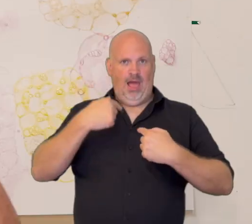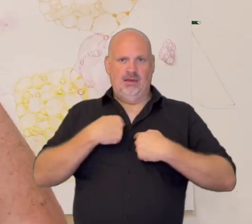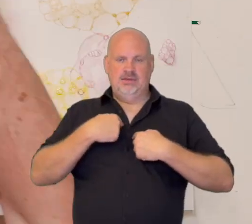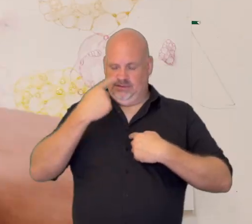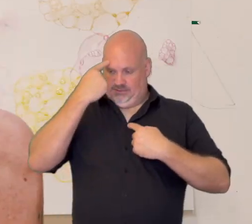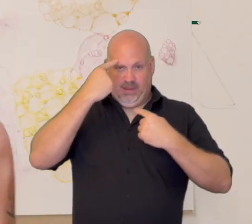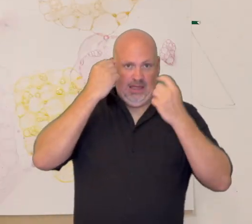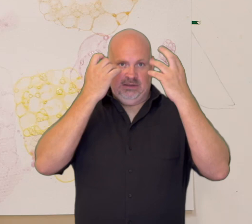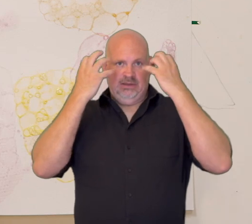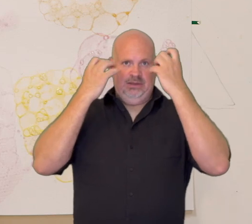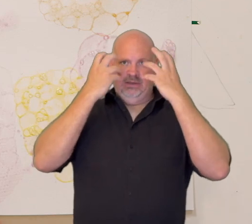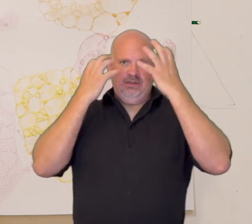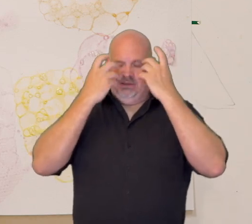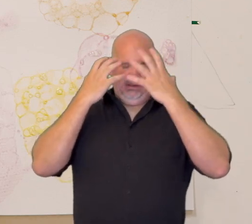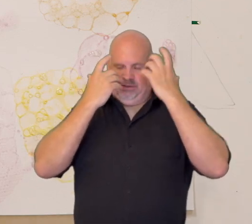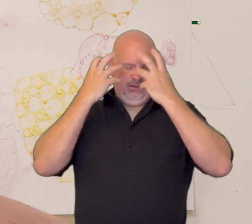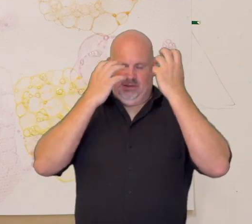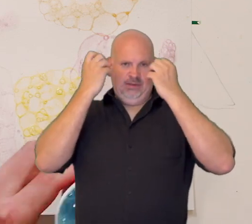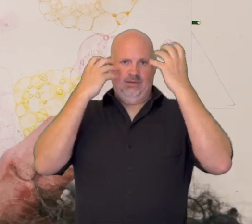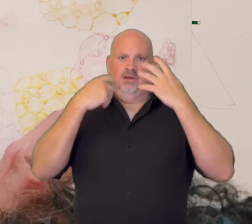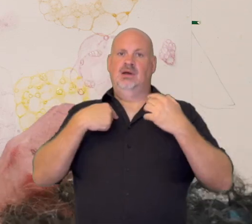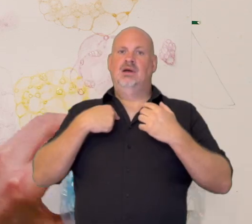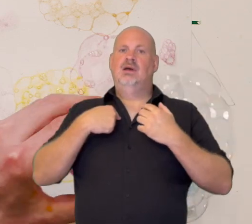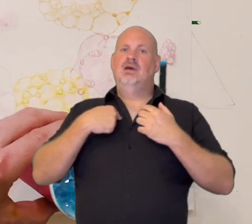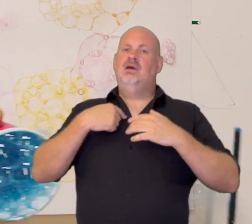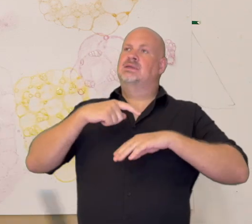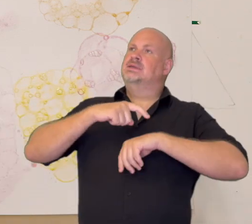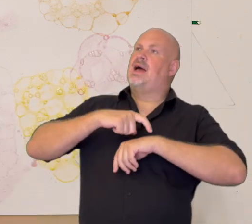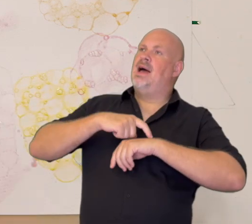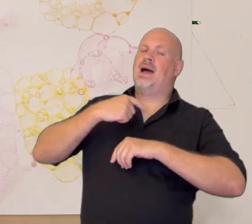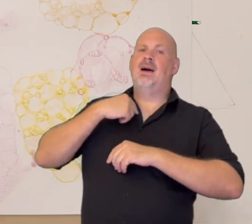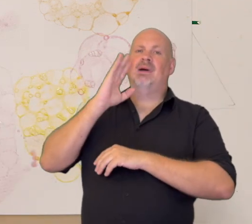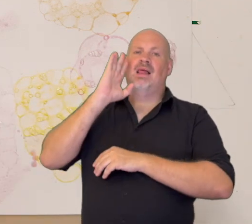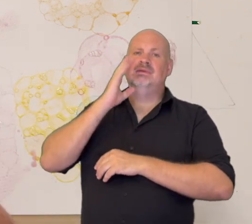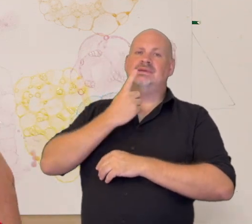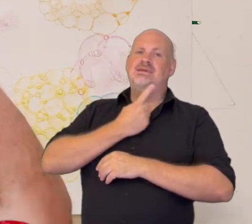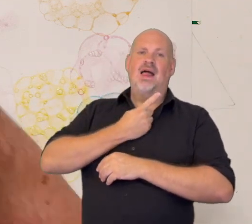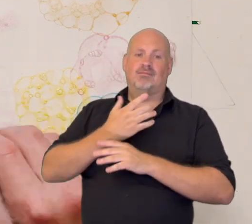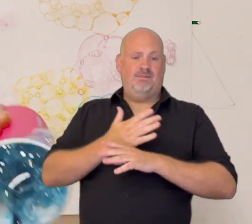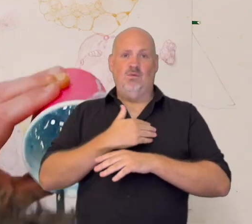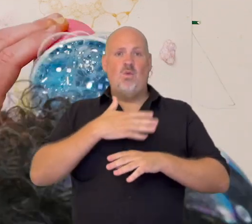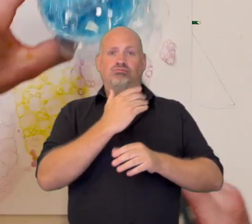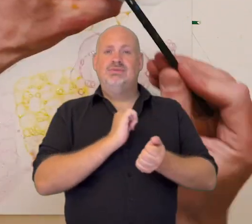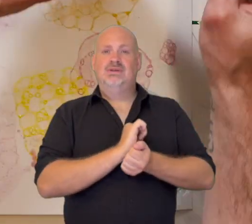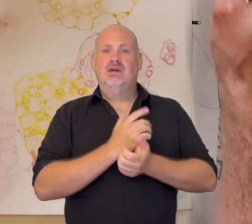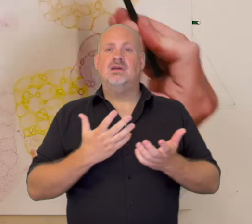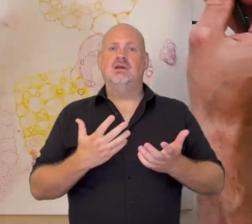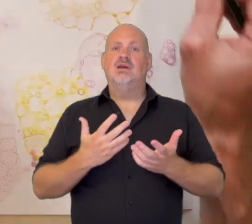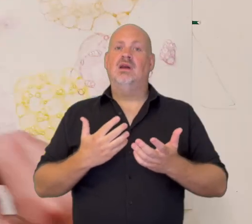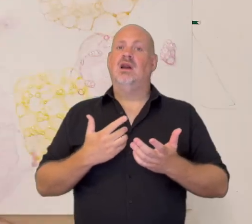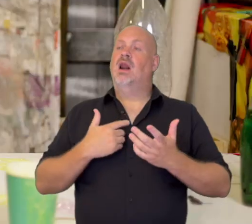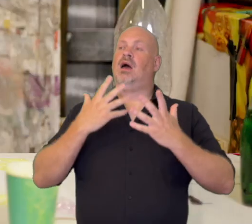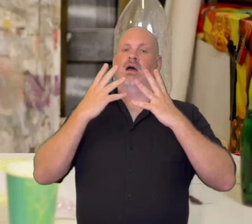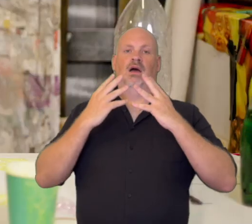I didn't have the time or the space to listen to it really before I went to prison. But the only thing that quieted that was leaving